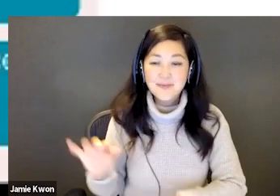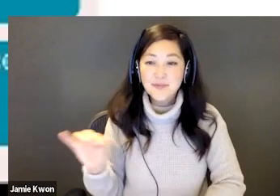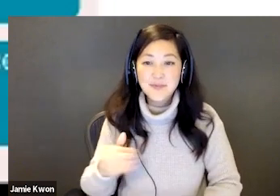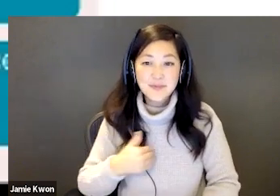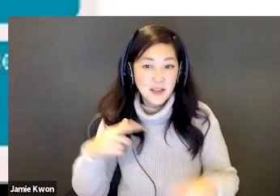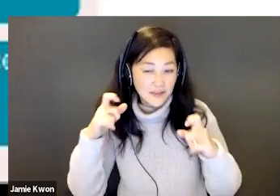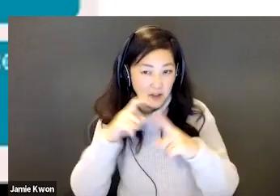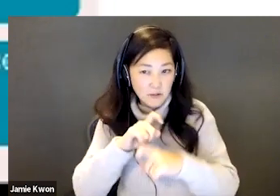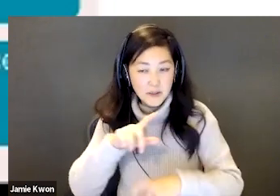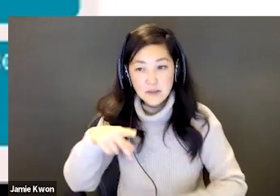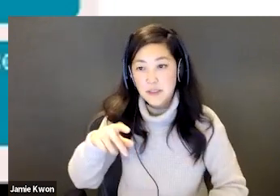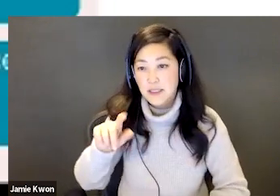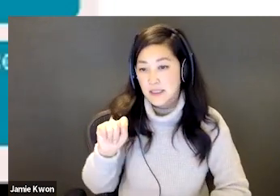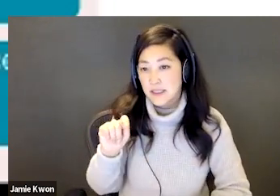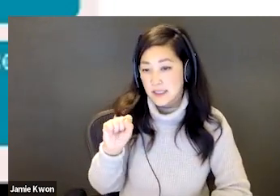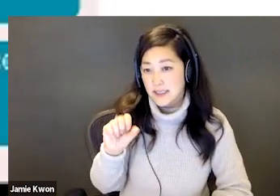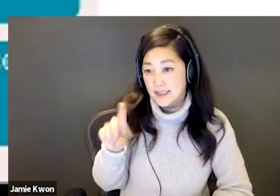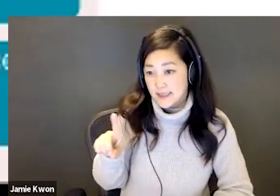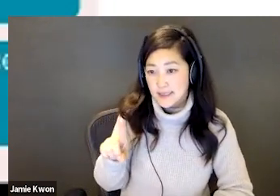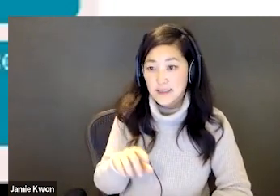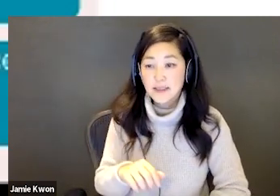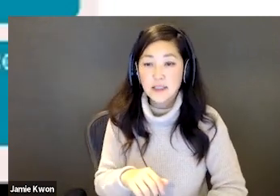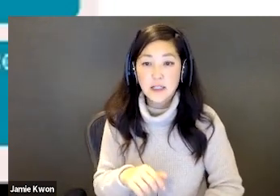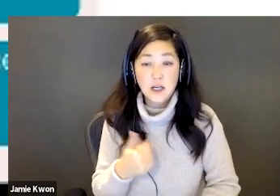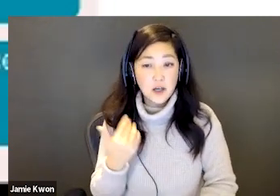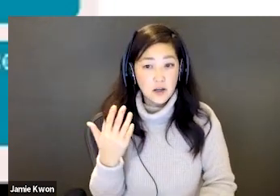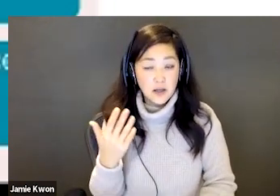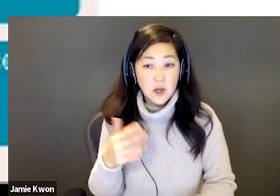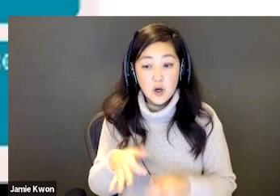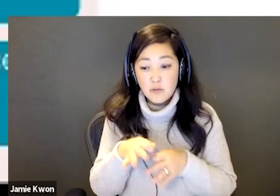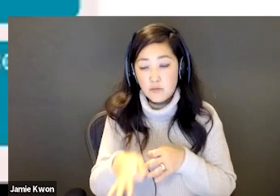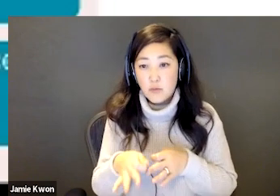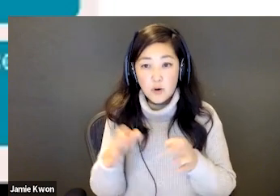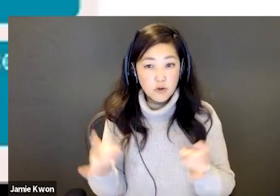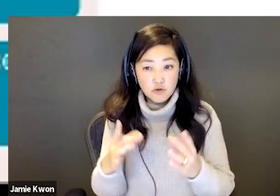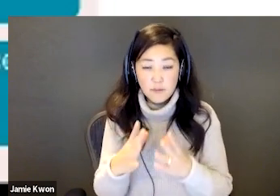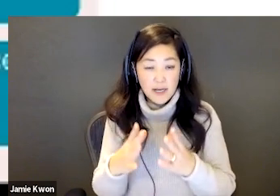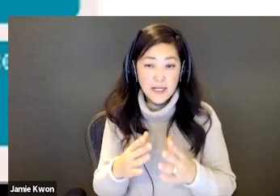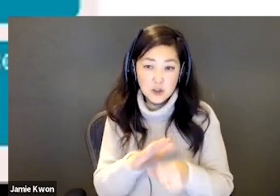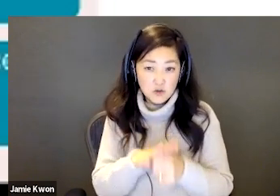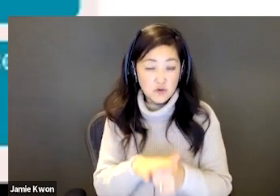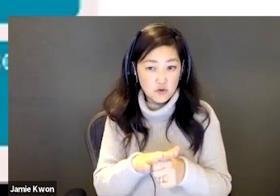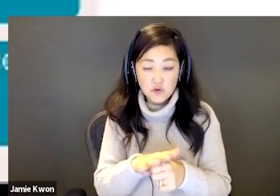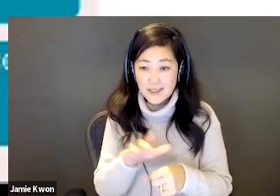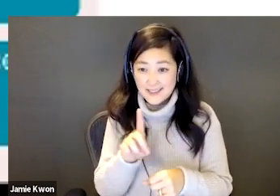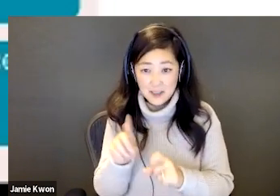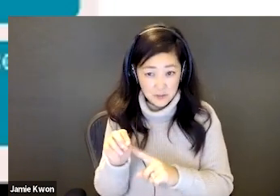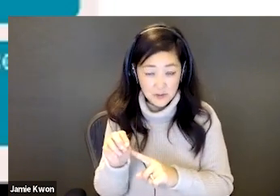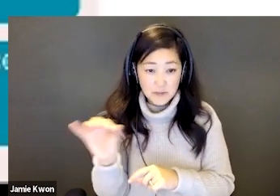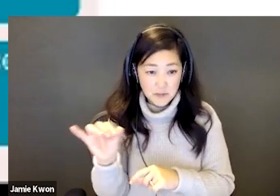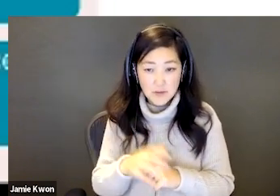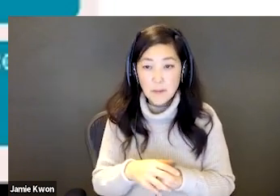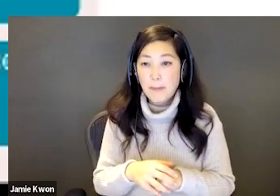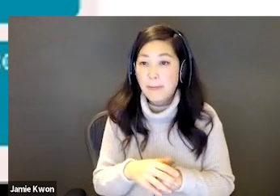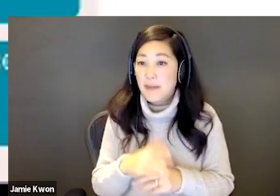complex PTSD as a post-traumatic stress disorder. In addition to some really